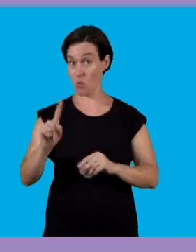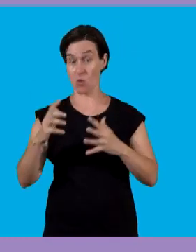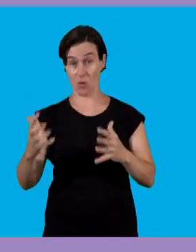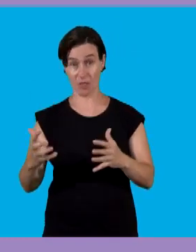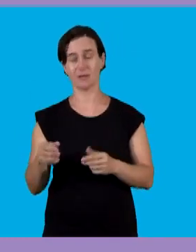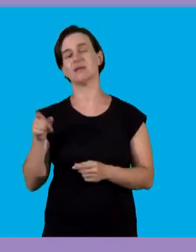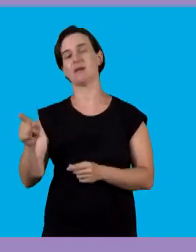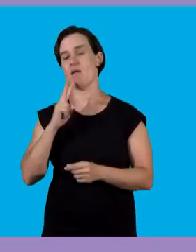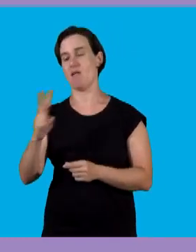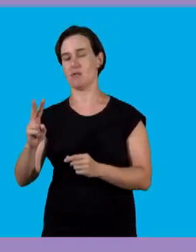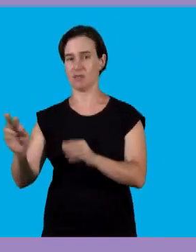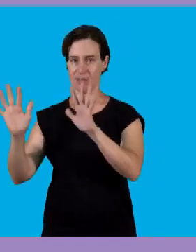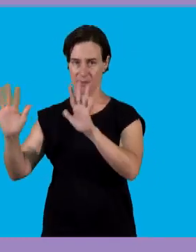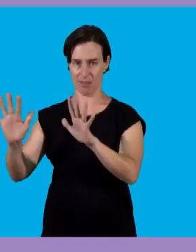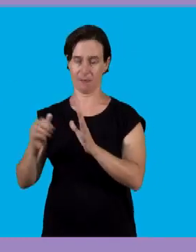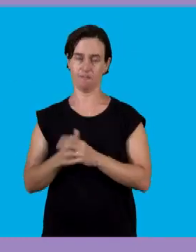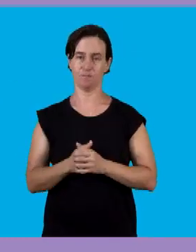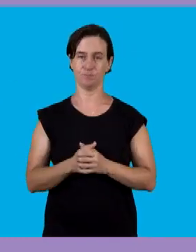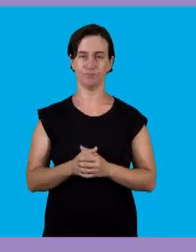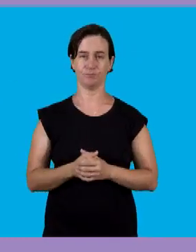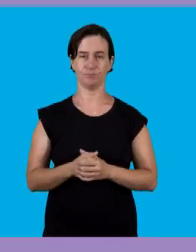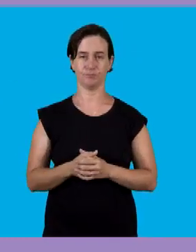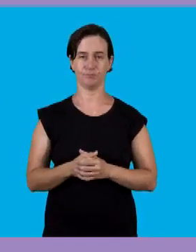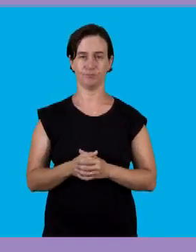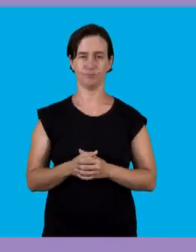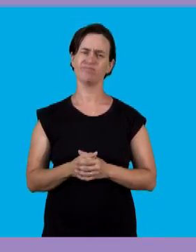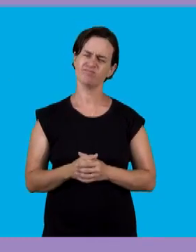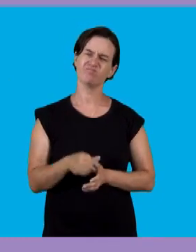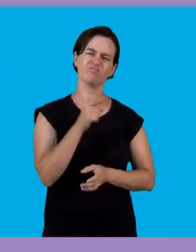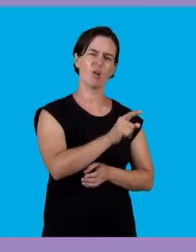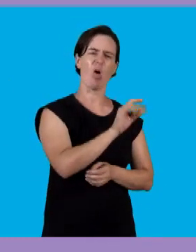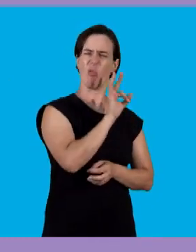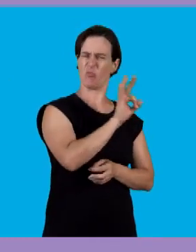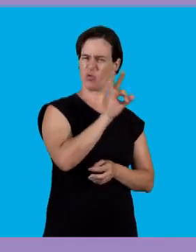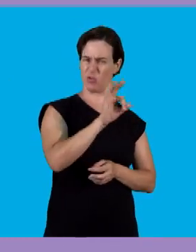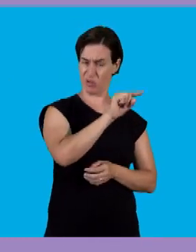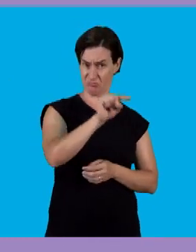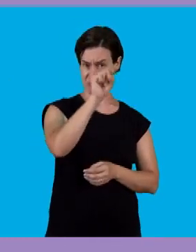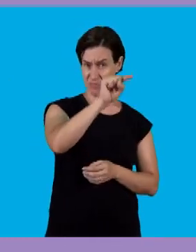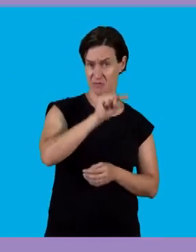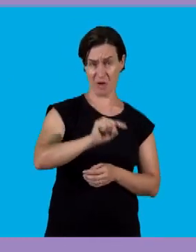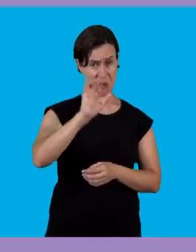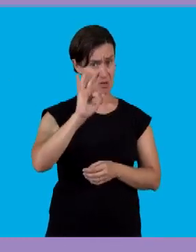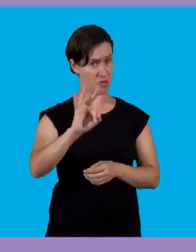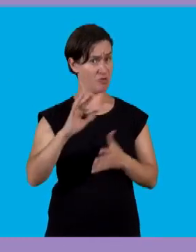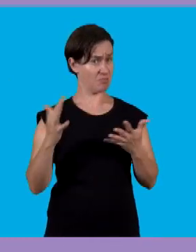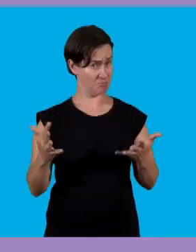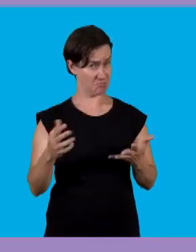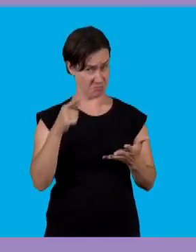4 onto that, that is going to give us a 10. What about 33 divided by